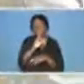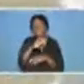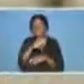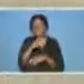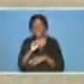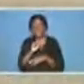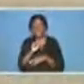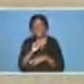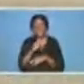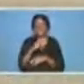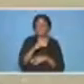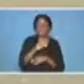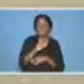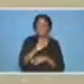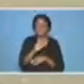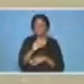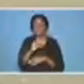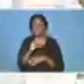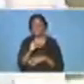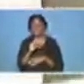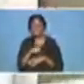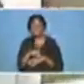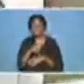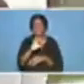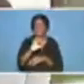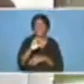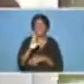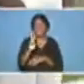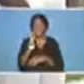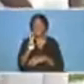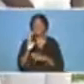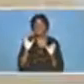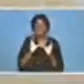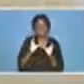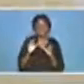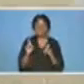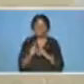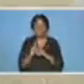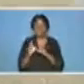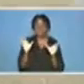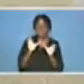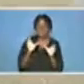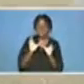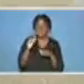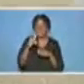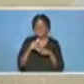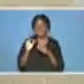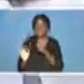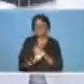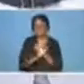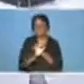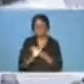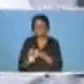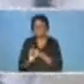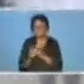with the STCW certification, and also they would have done certifications in safety